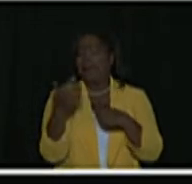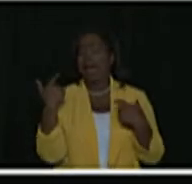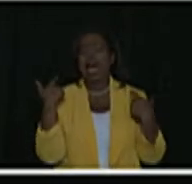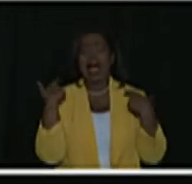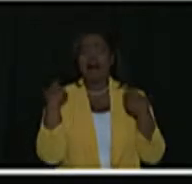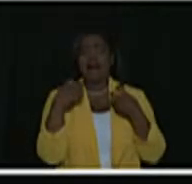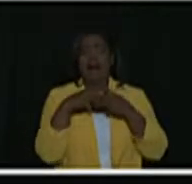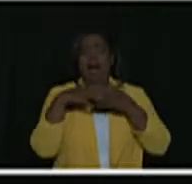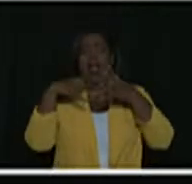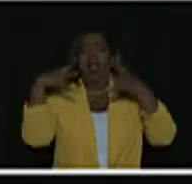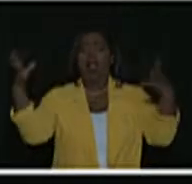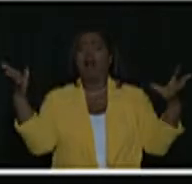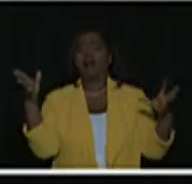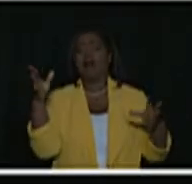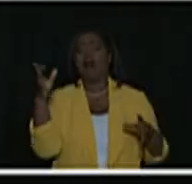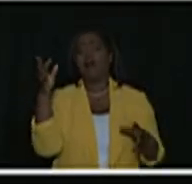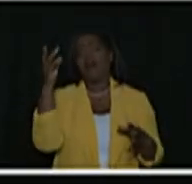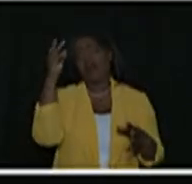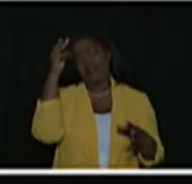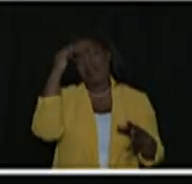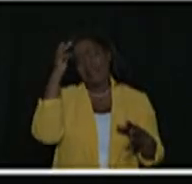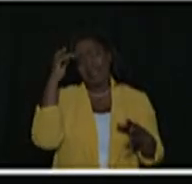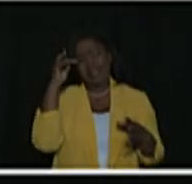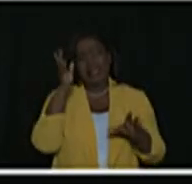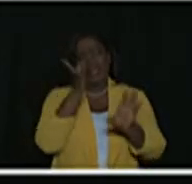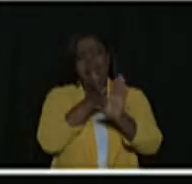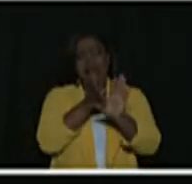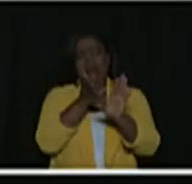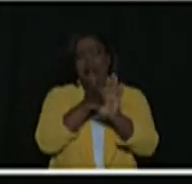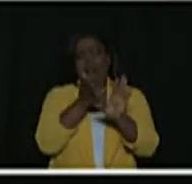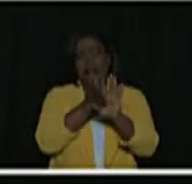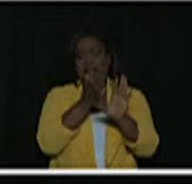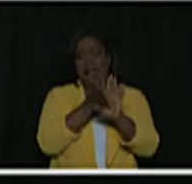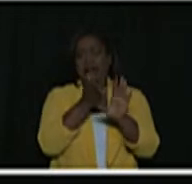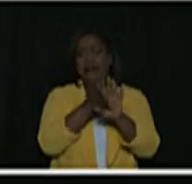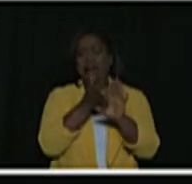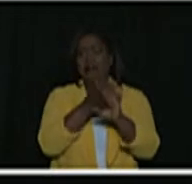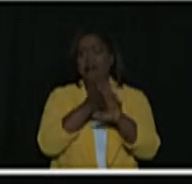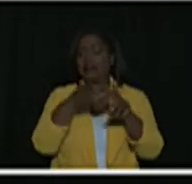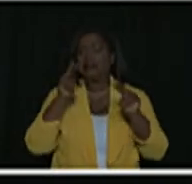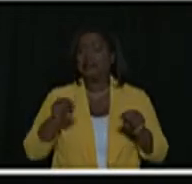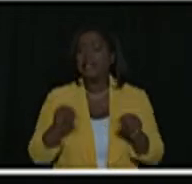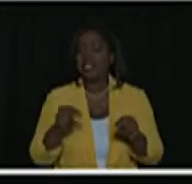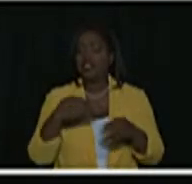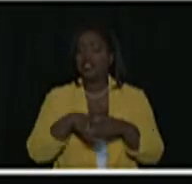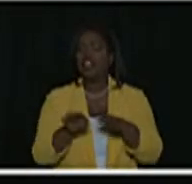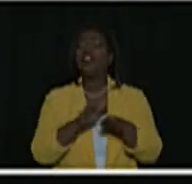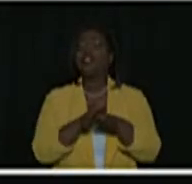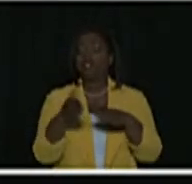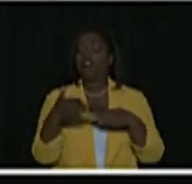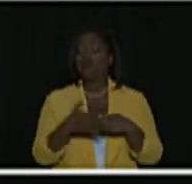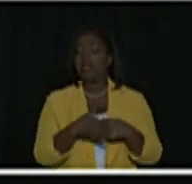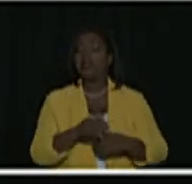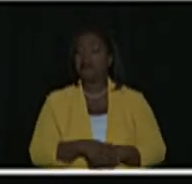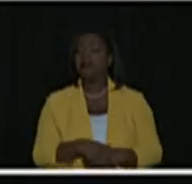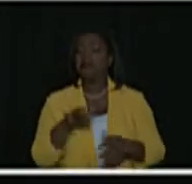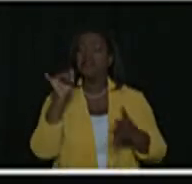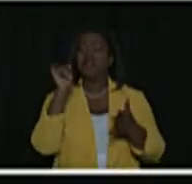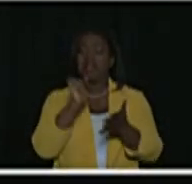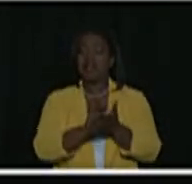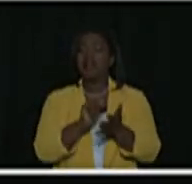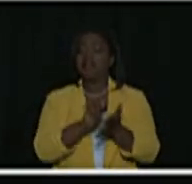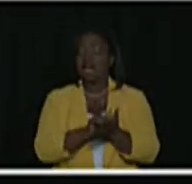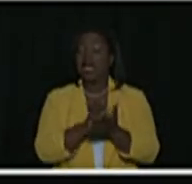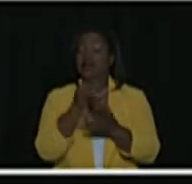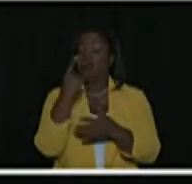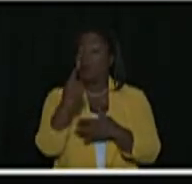clinical and medium to long-term therapeutic, as you heard Dr. Morgan said. That's one of the areas that was a critical area for